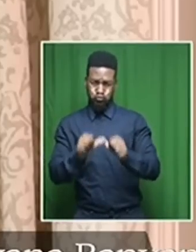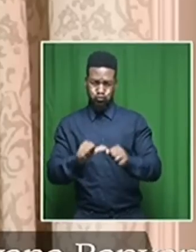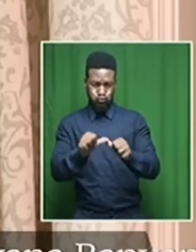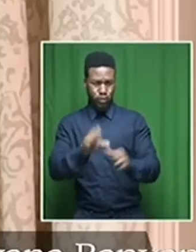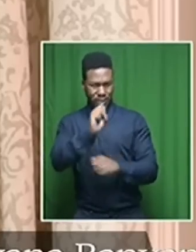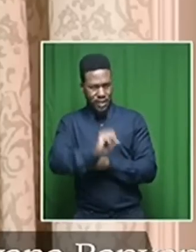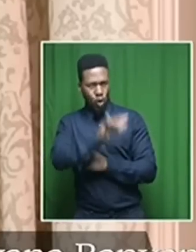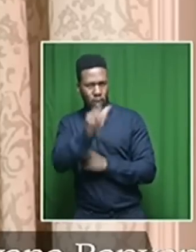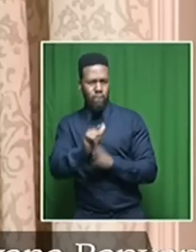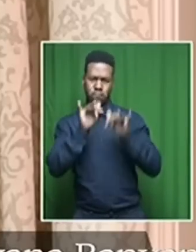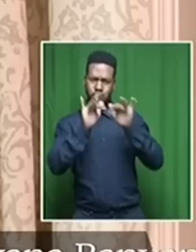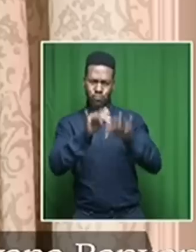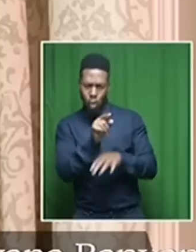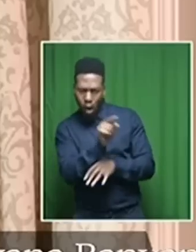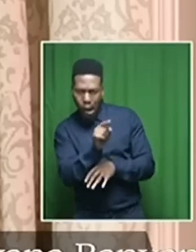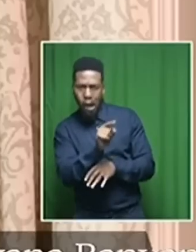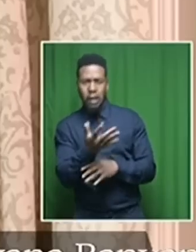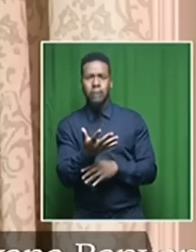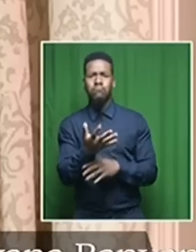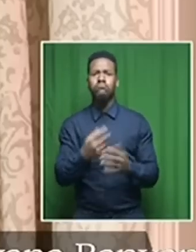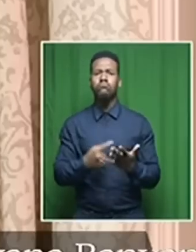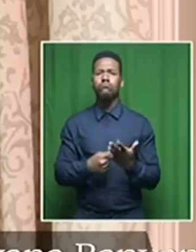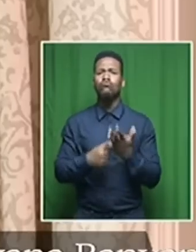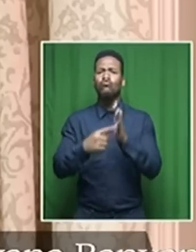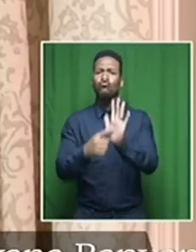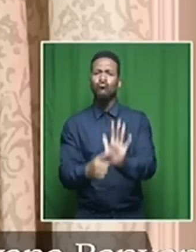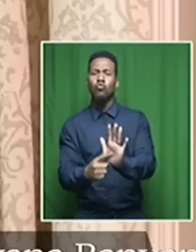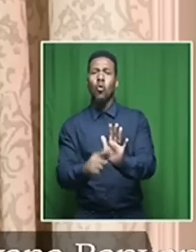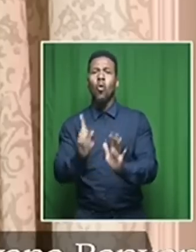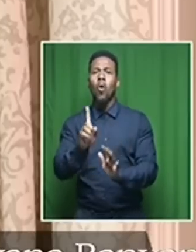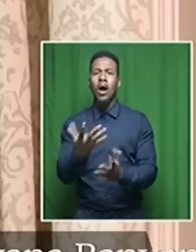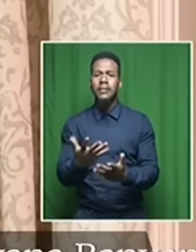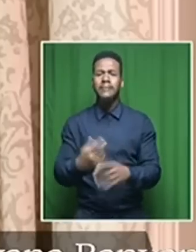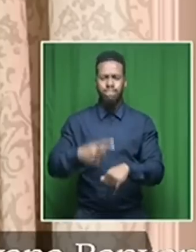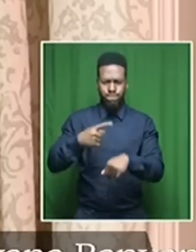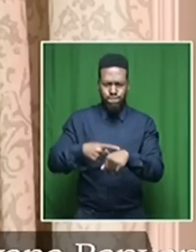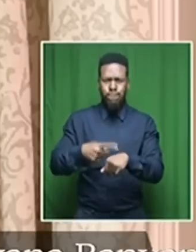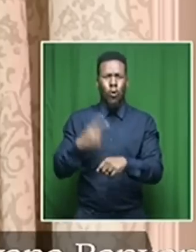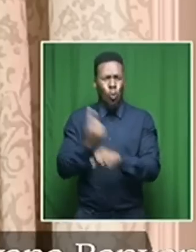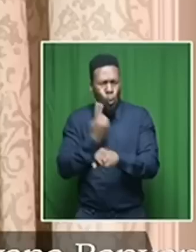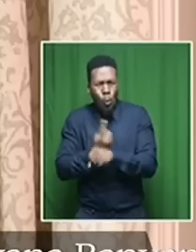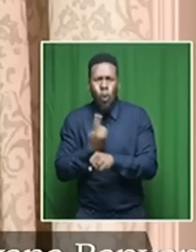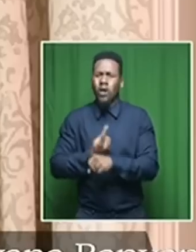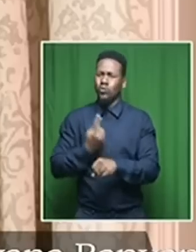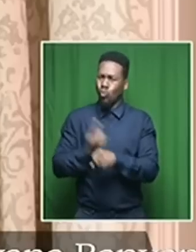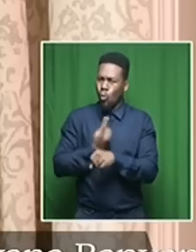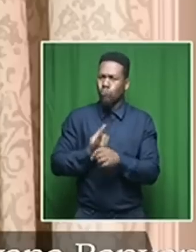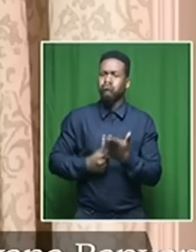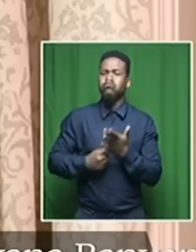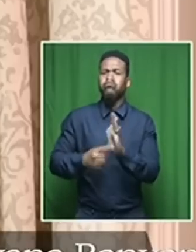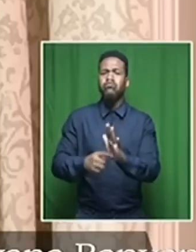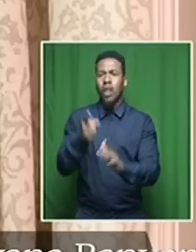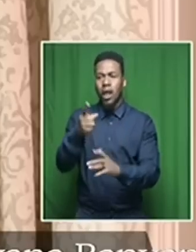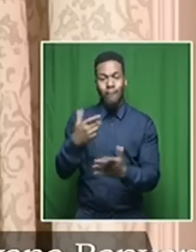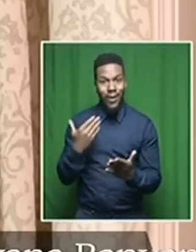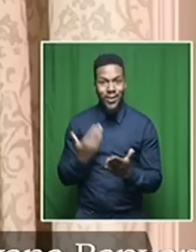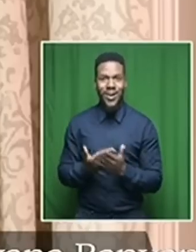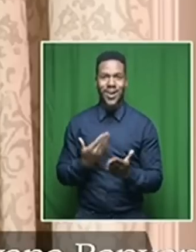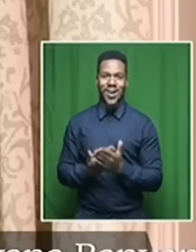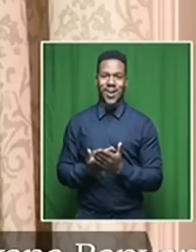South African people who have shown time and time again their ability to rise